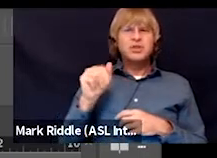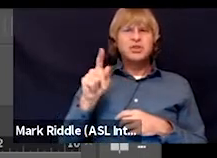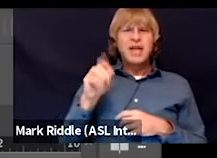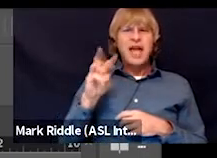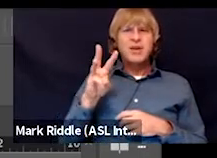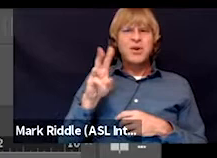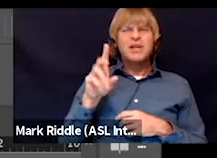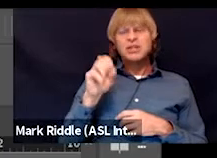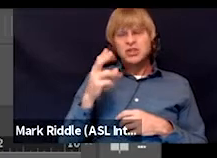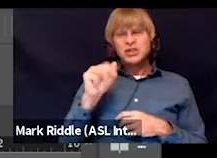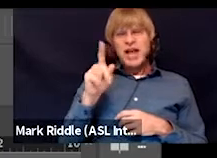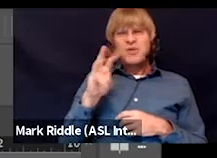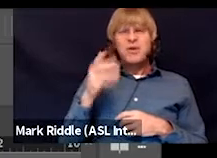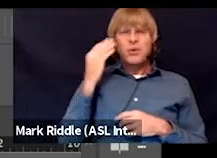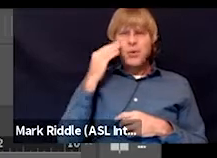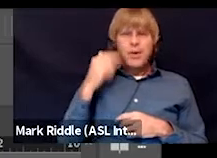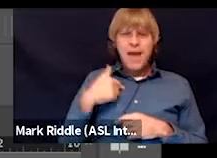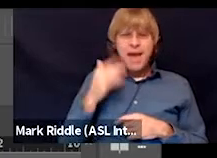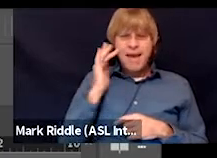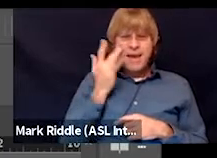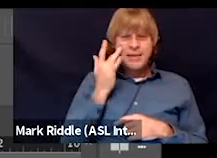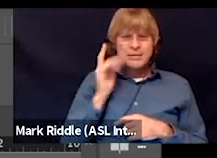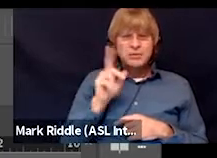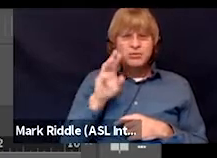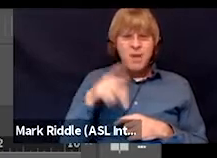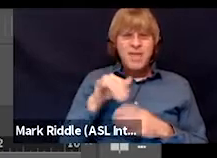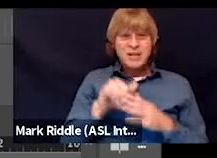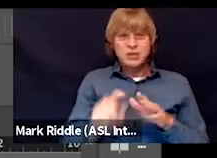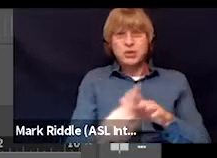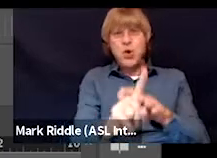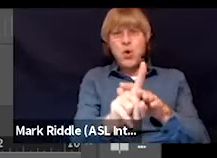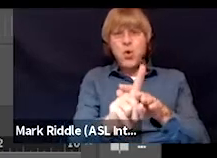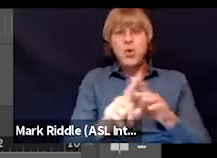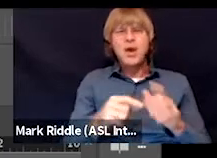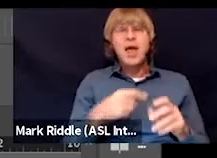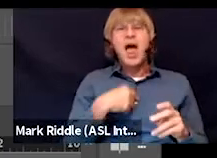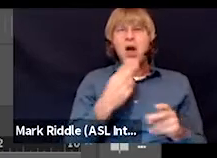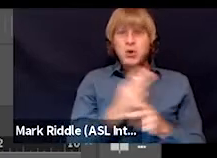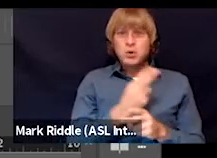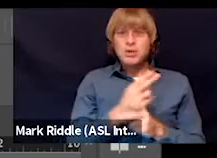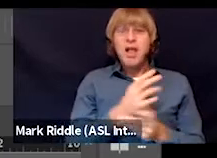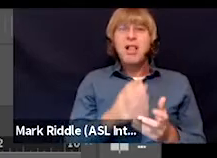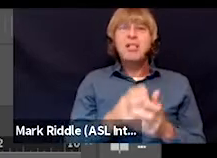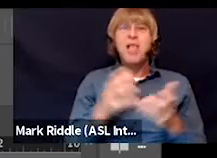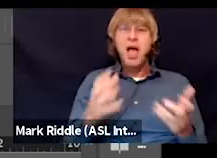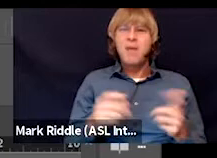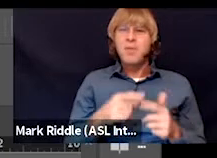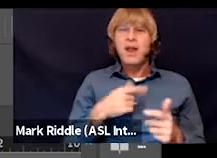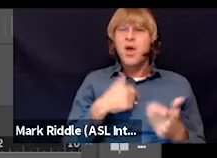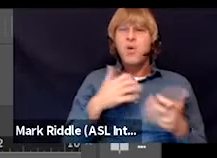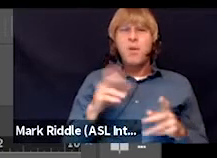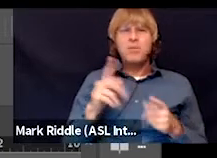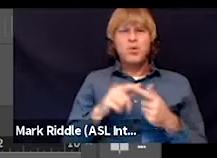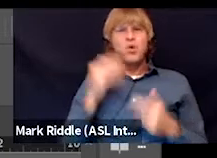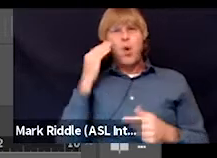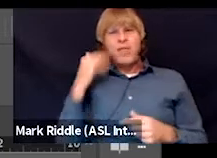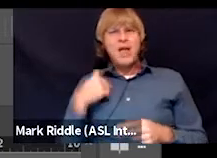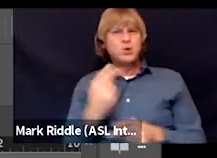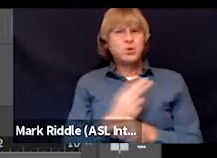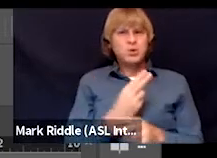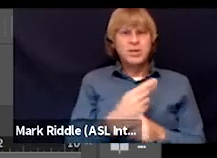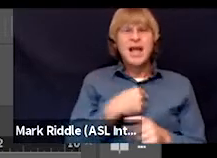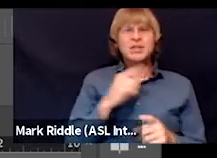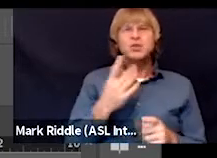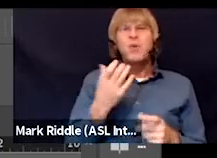knows that I hate drop shadows that show. I use them a lot, but I don't want anybody to know it. I just